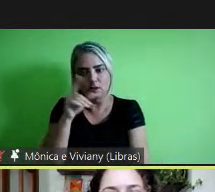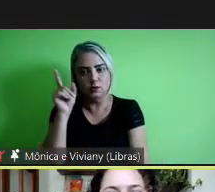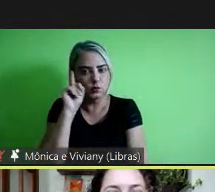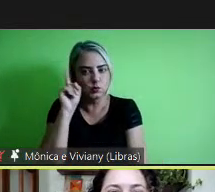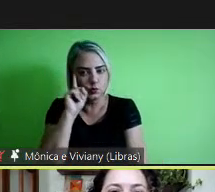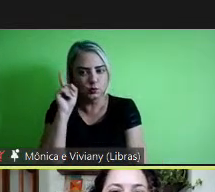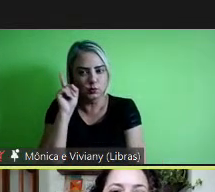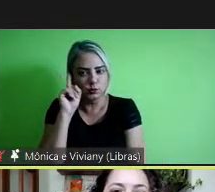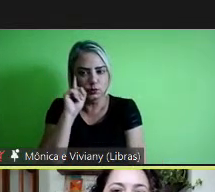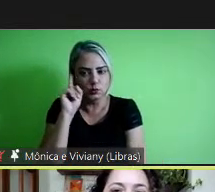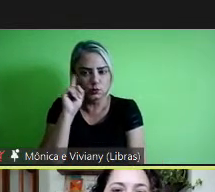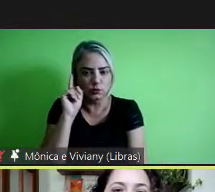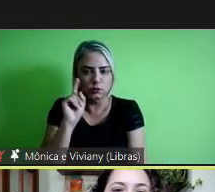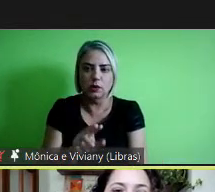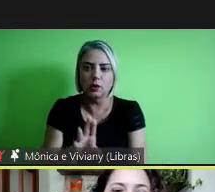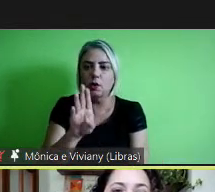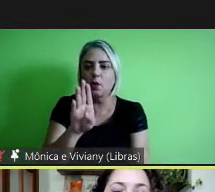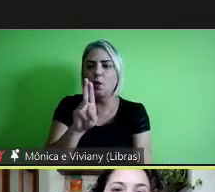by